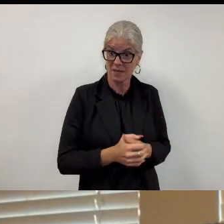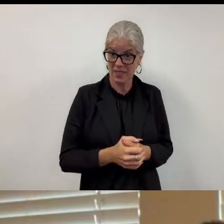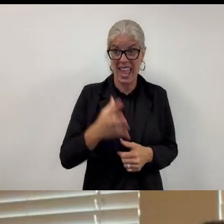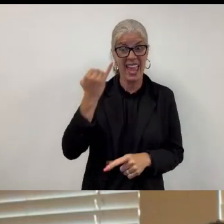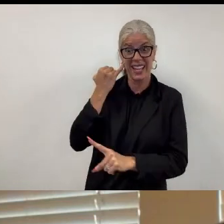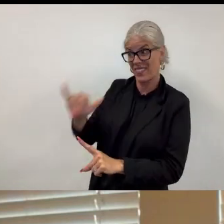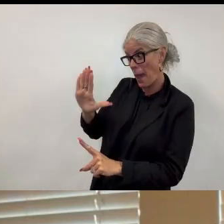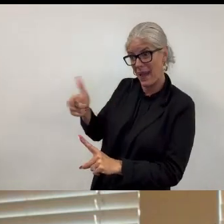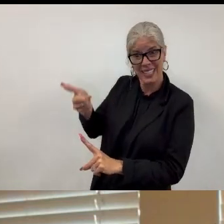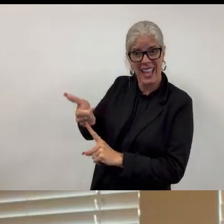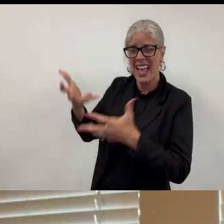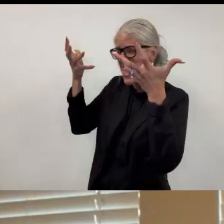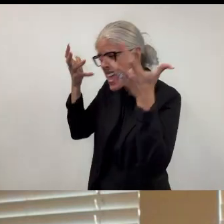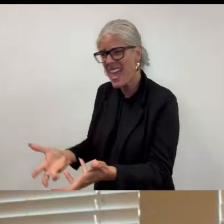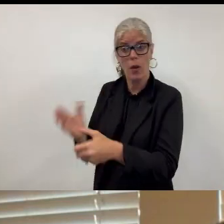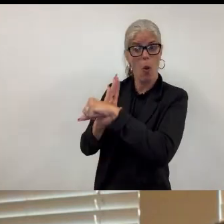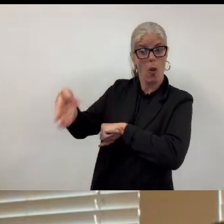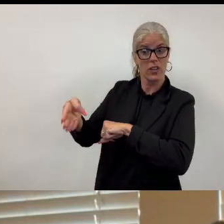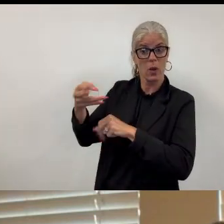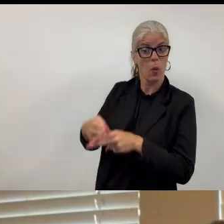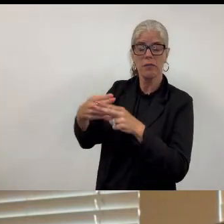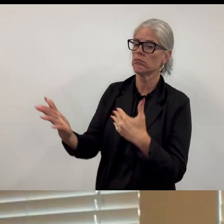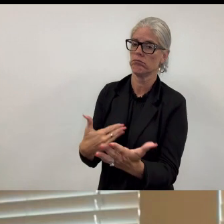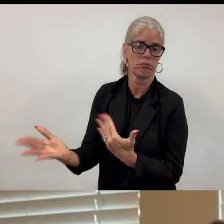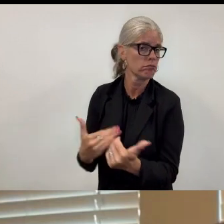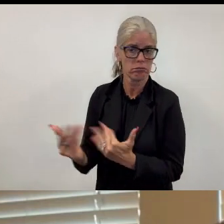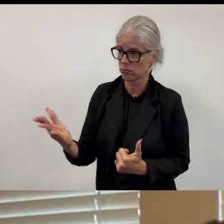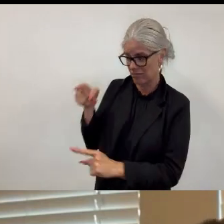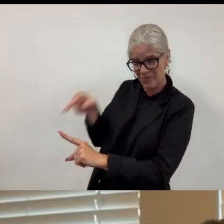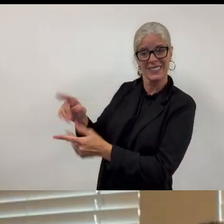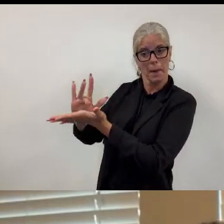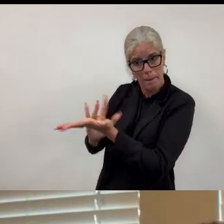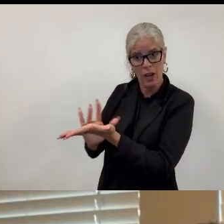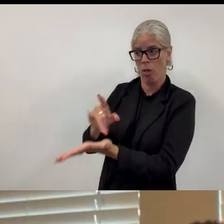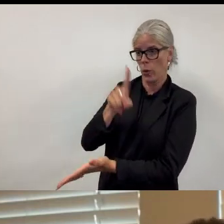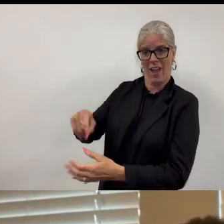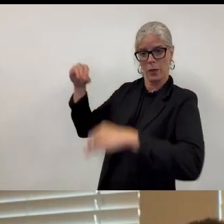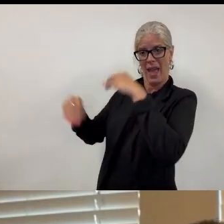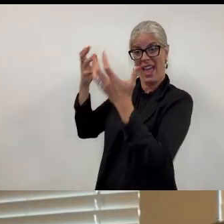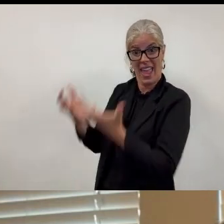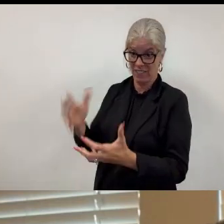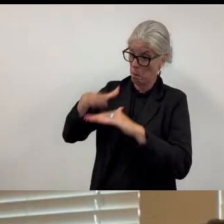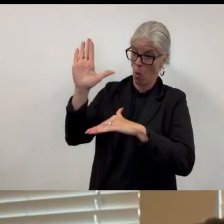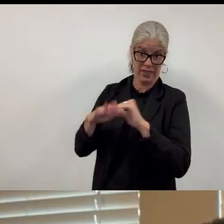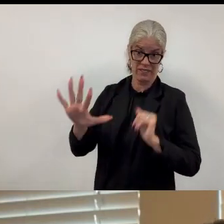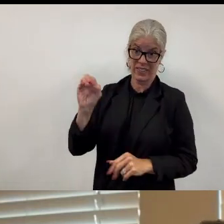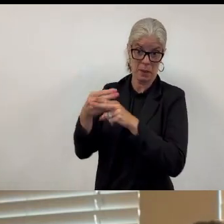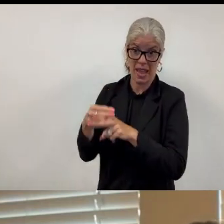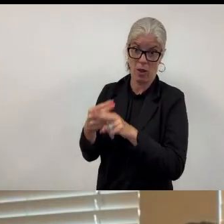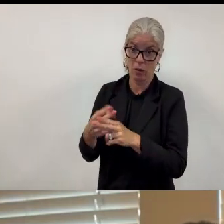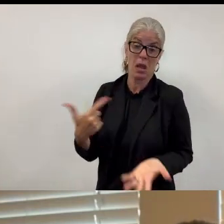but also, even if it's overweight, because I've had many times where my wound care supplies have made my bag more than 50